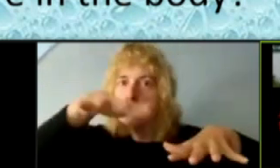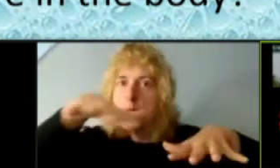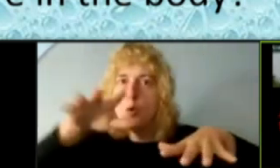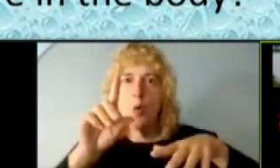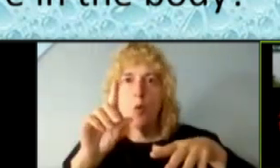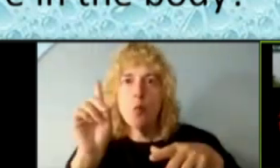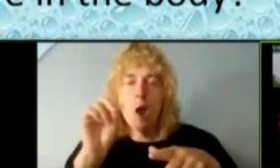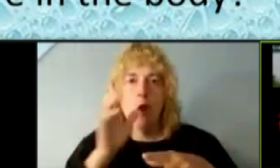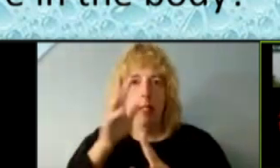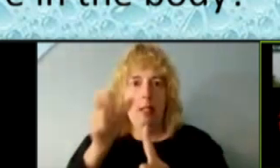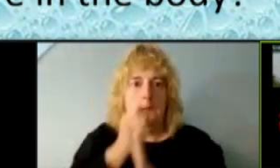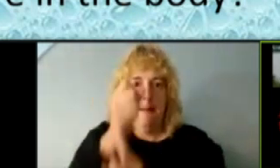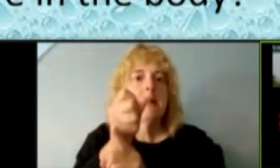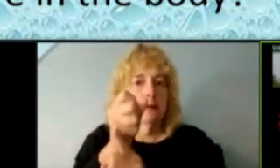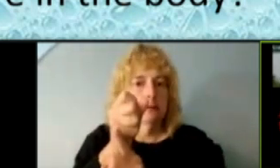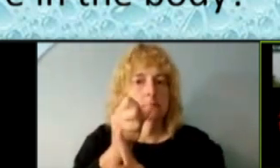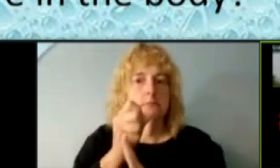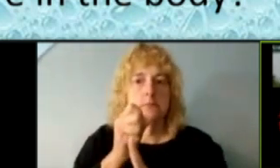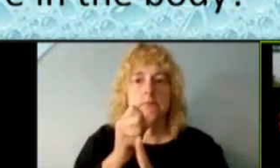the bottom of this slide,